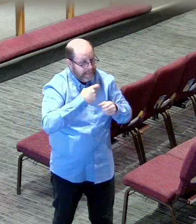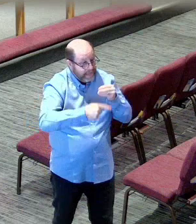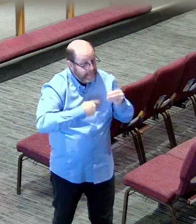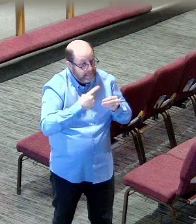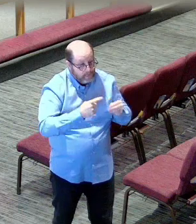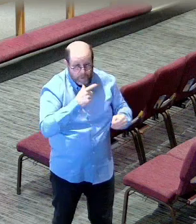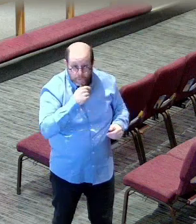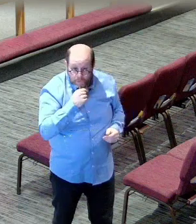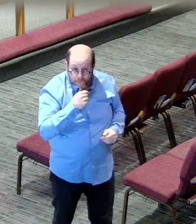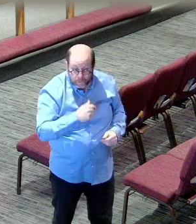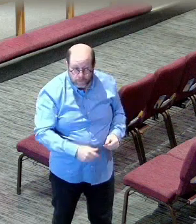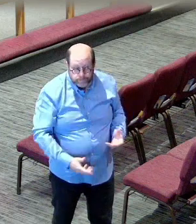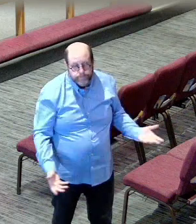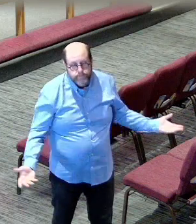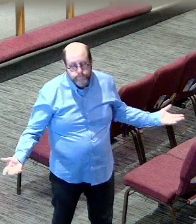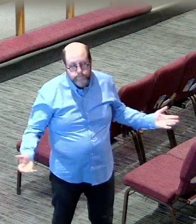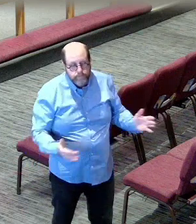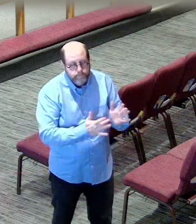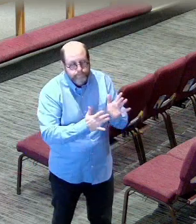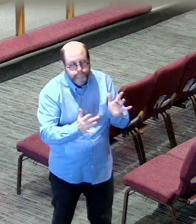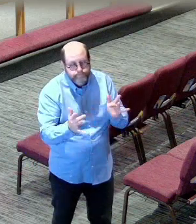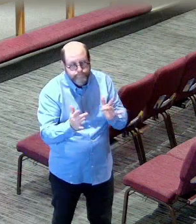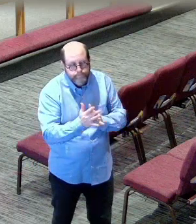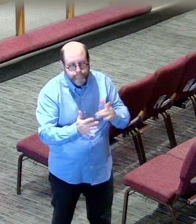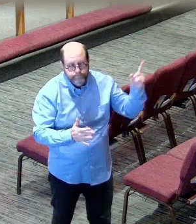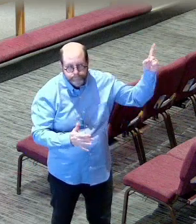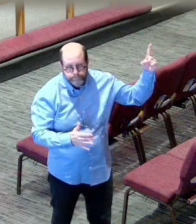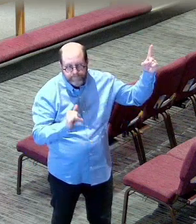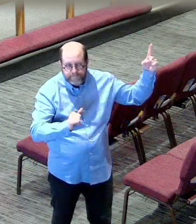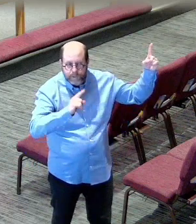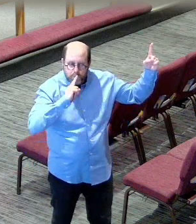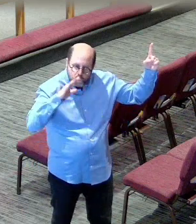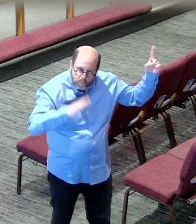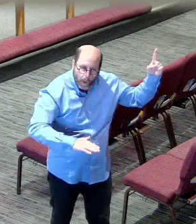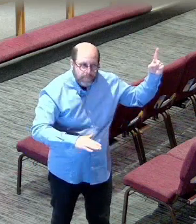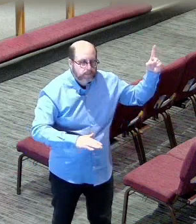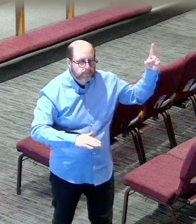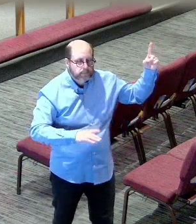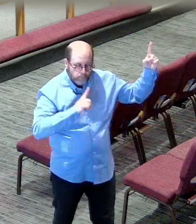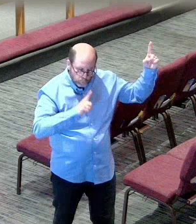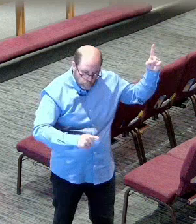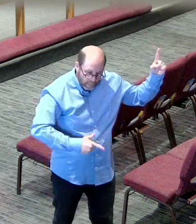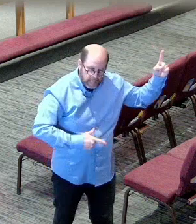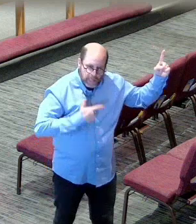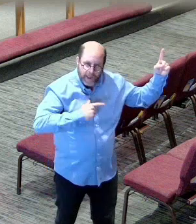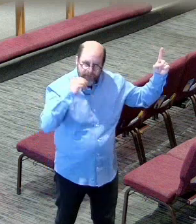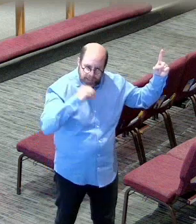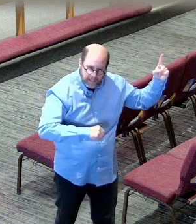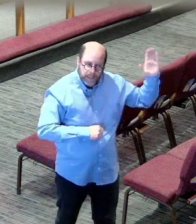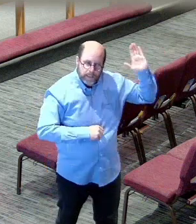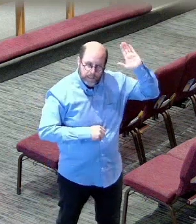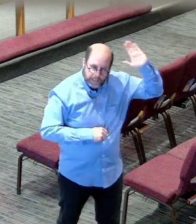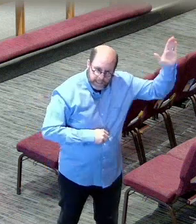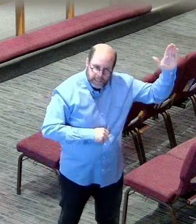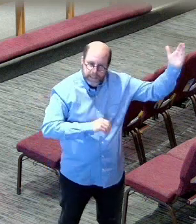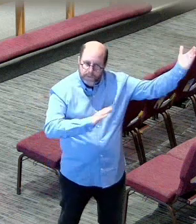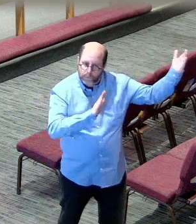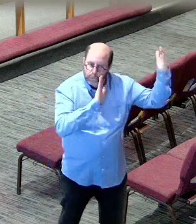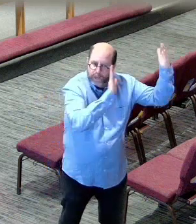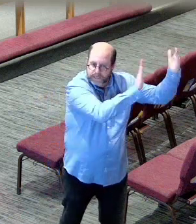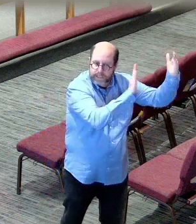Jesus. The promise is nothing less than true life in God's presence.